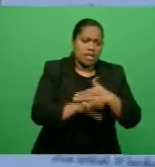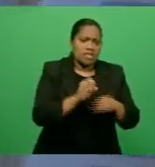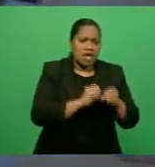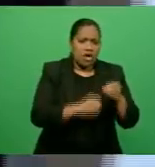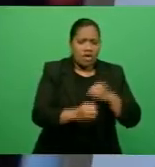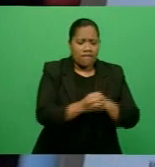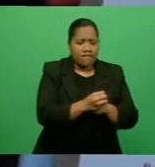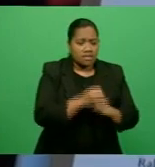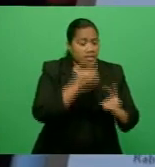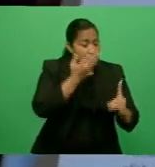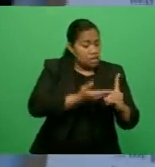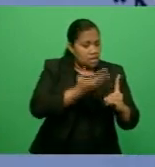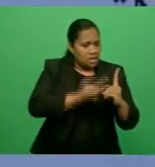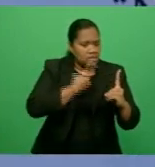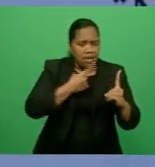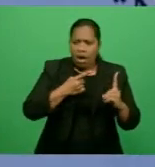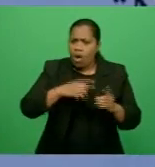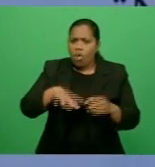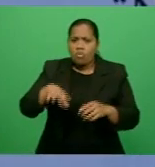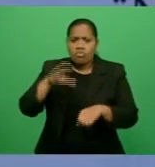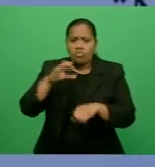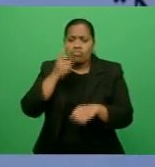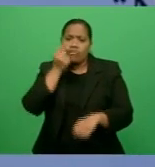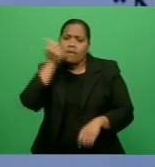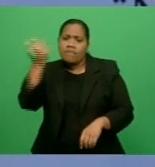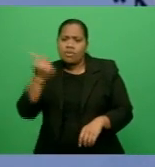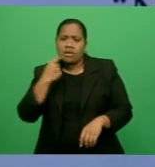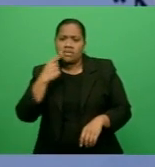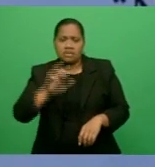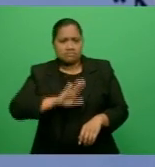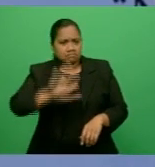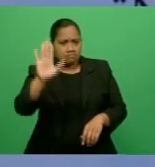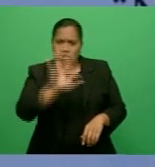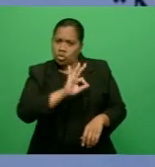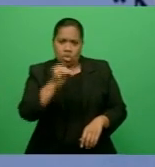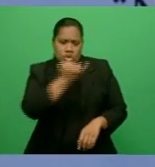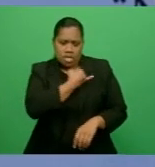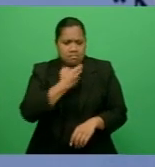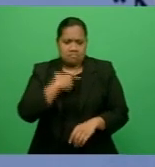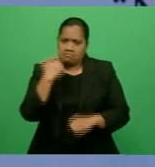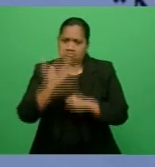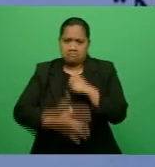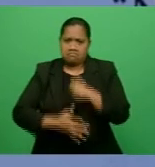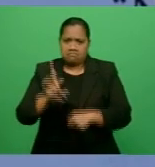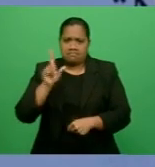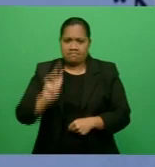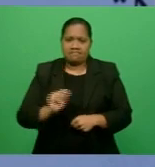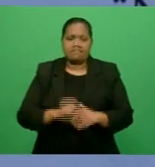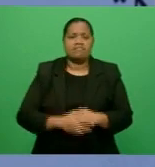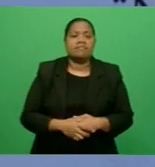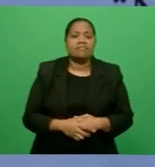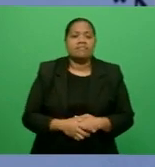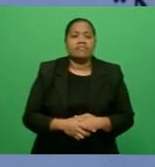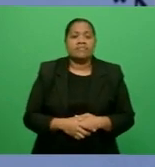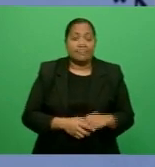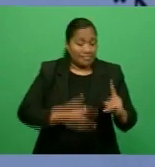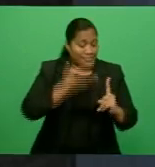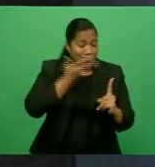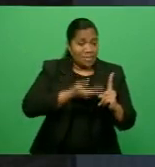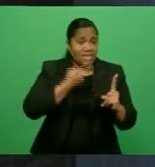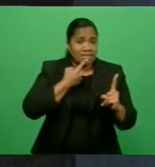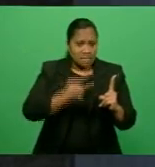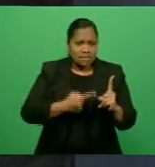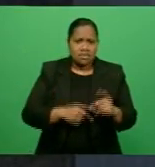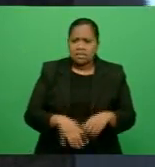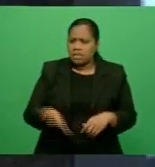describes how Rambuka raised his hands and said, quote, "Not guilty, I didn't do it," unquote. However, Sadiq says he took the former